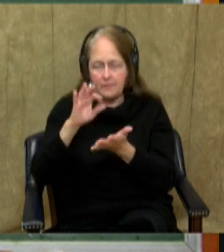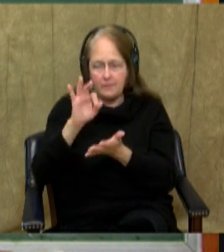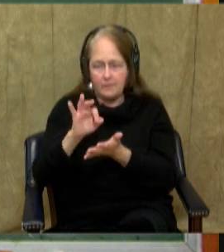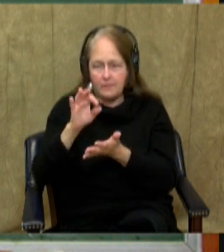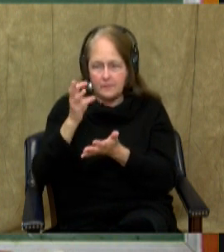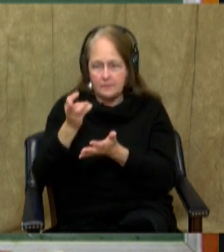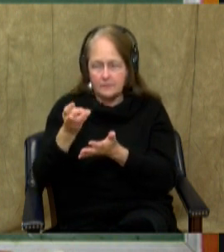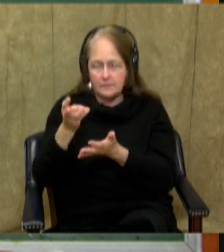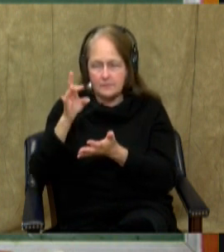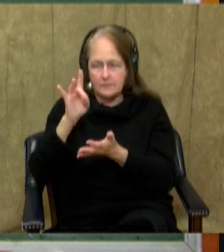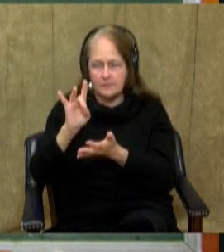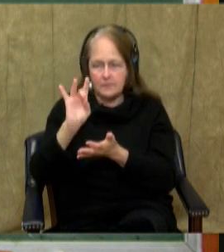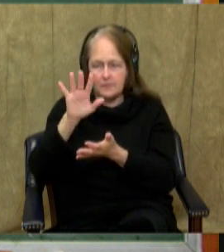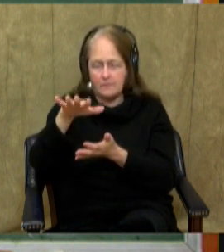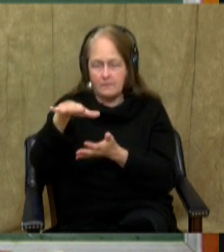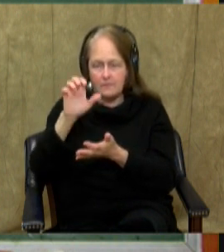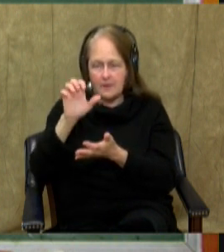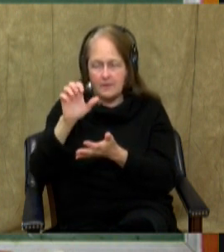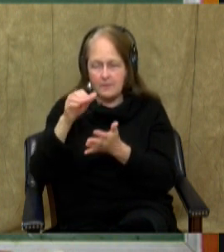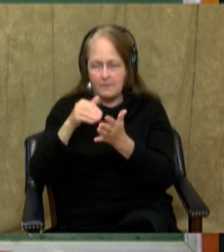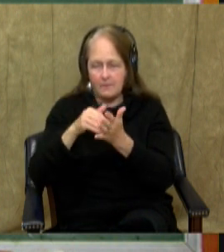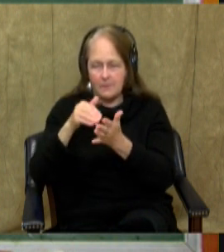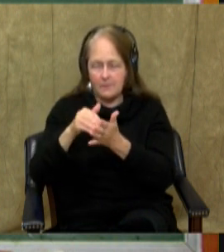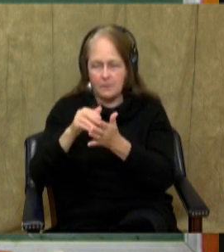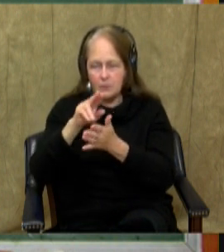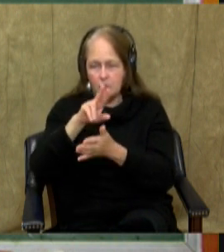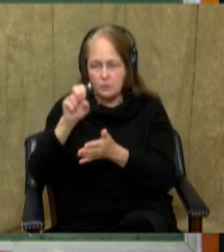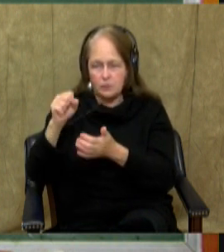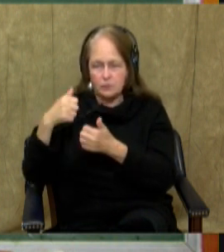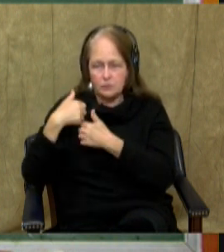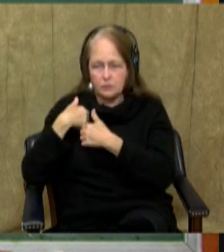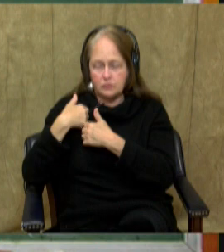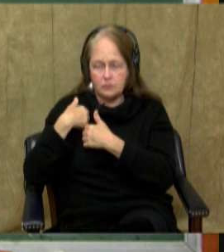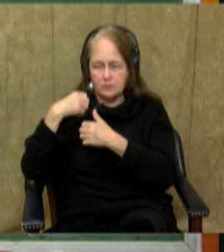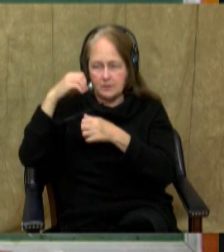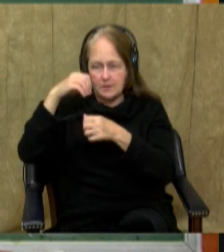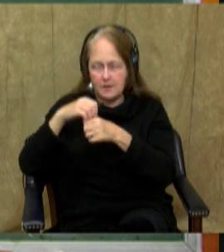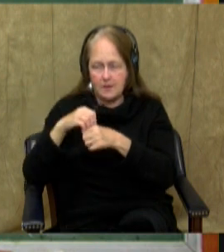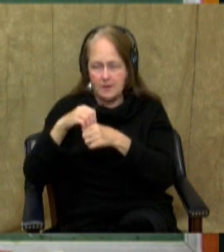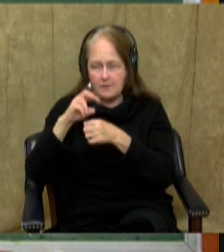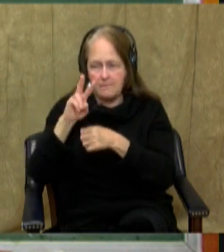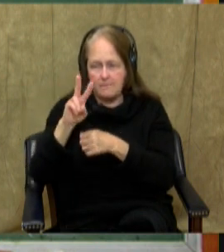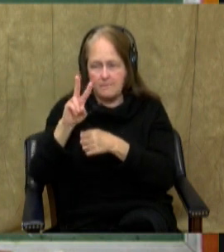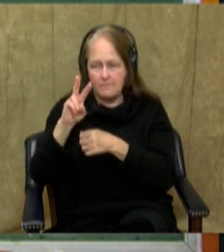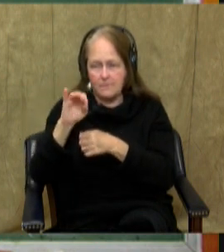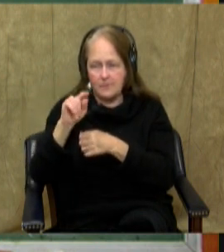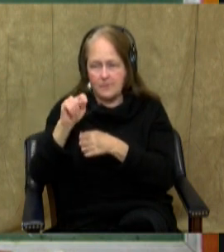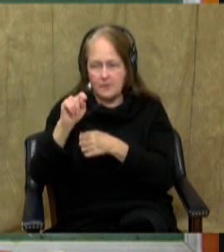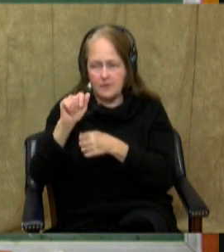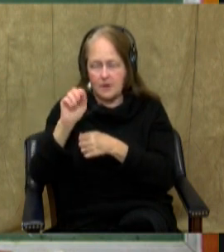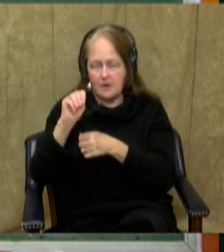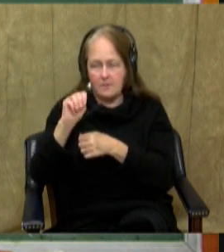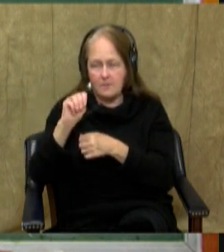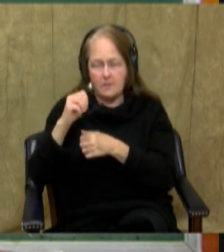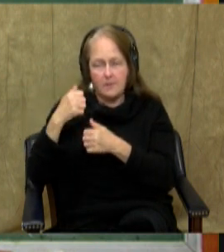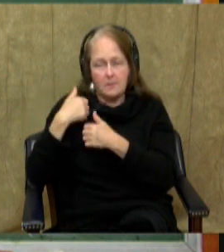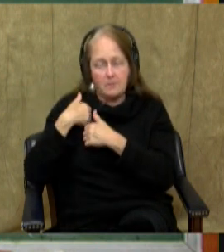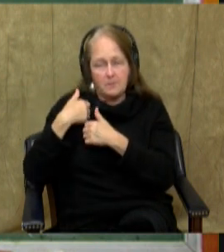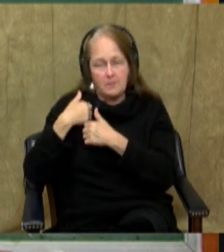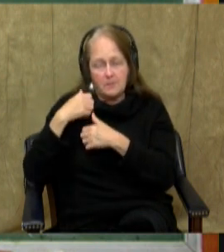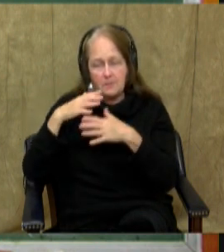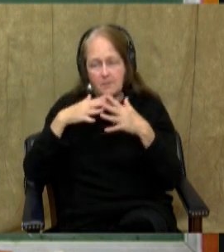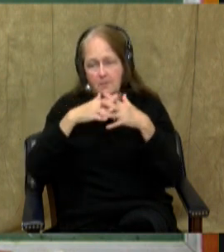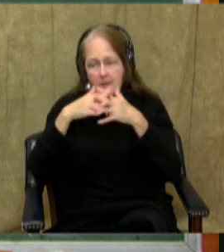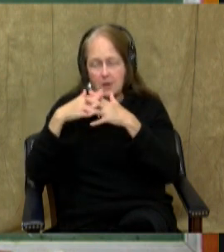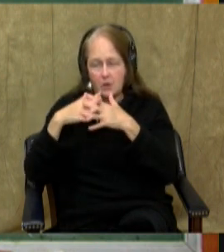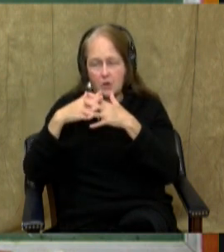1968, more than 500,000 U.S. troops were in Vietnam. Now, the American generals, they thought that this